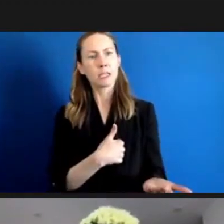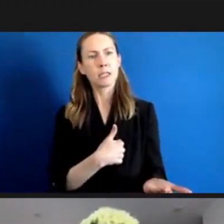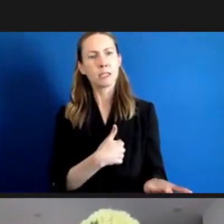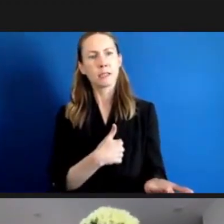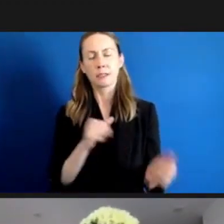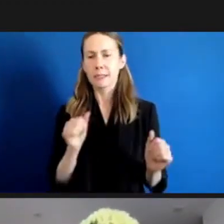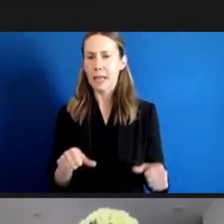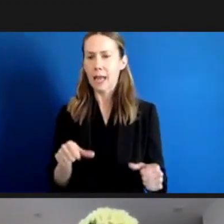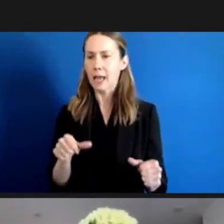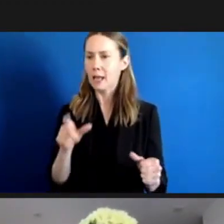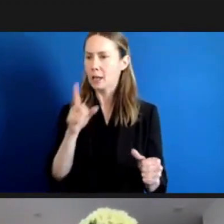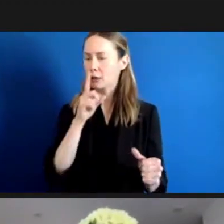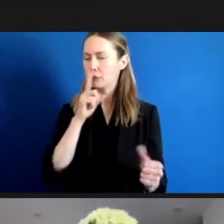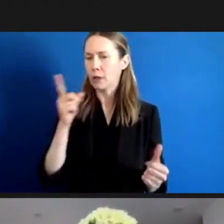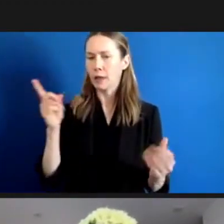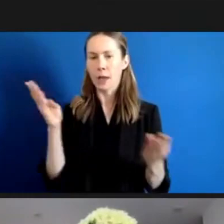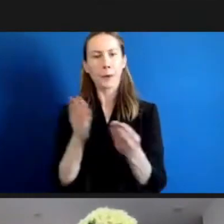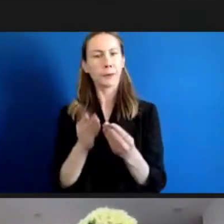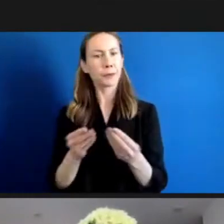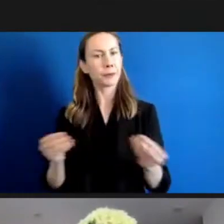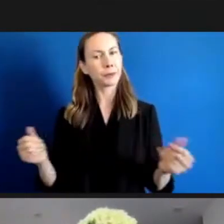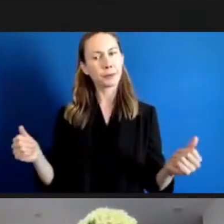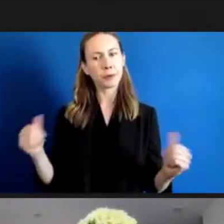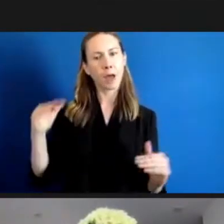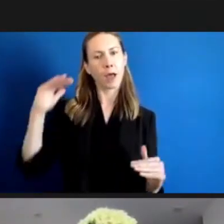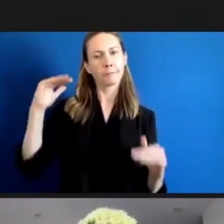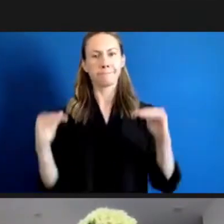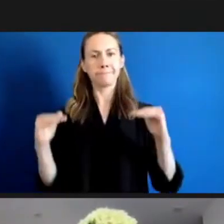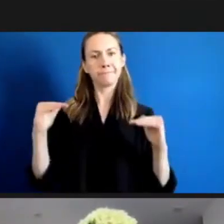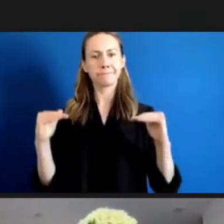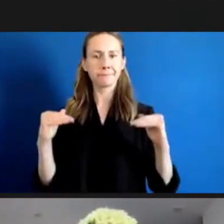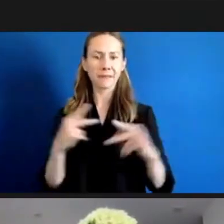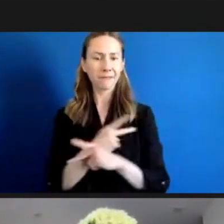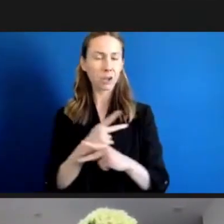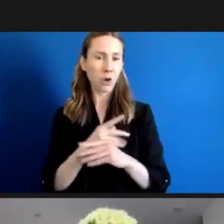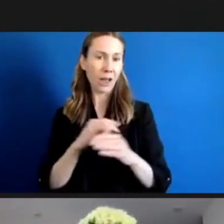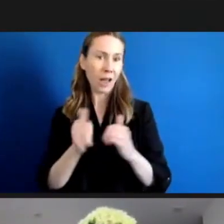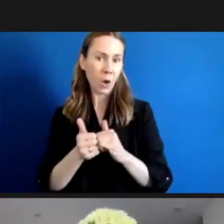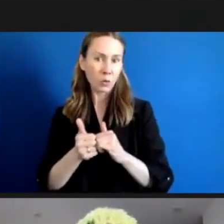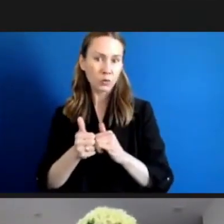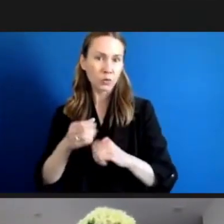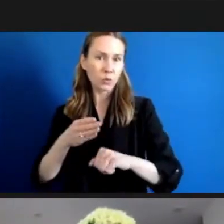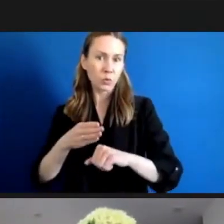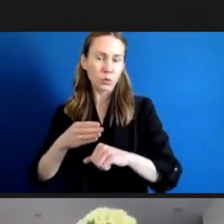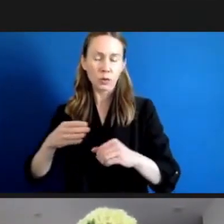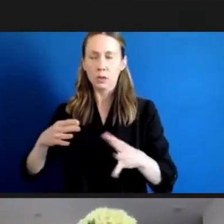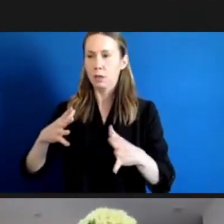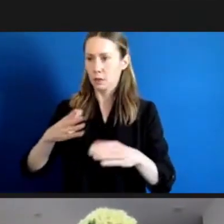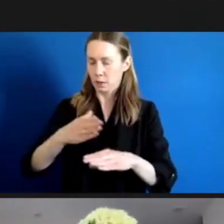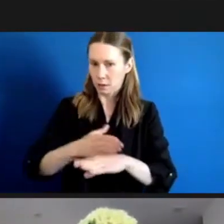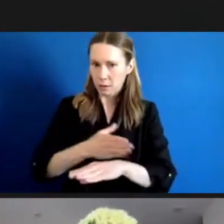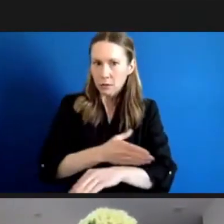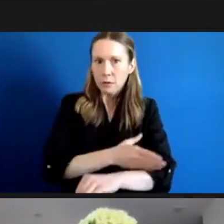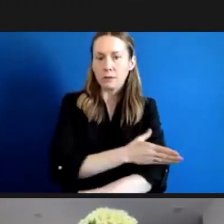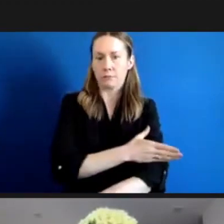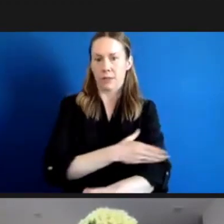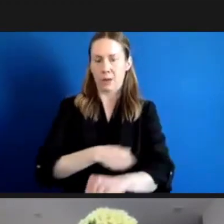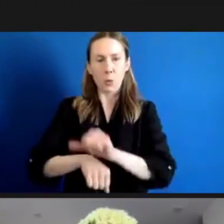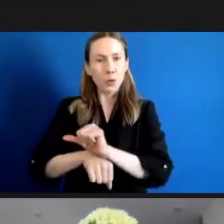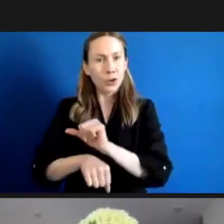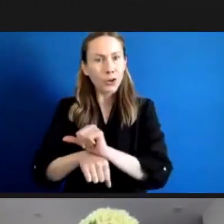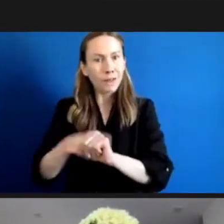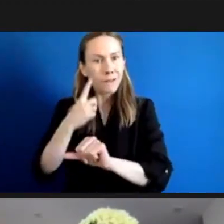reconcile and figure out ways that can be constructive, and walking